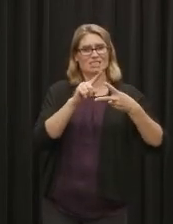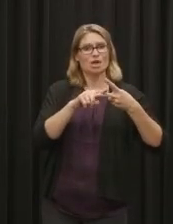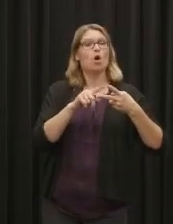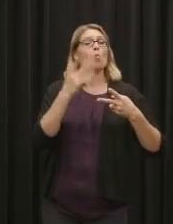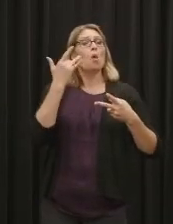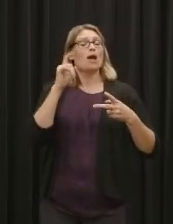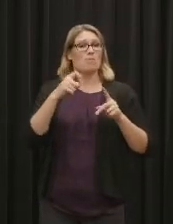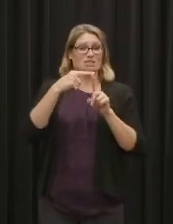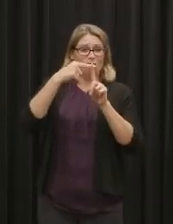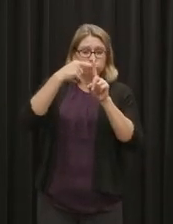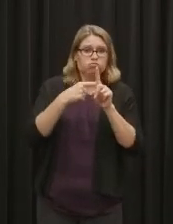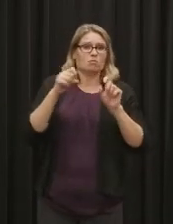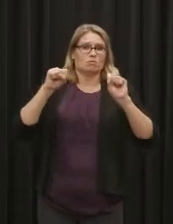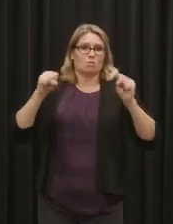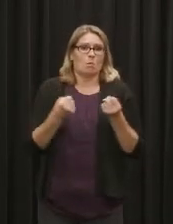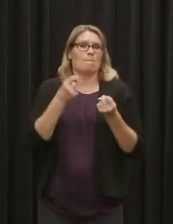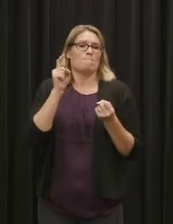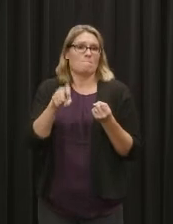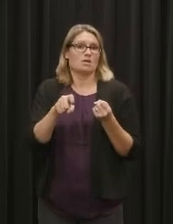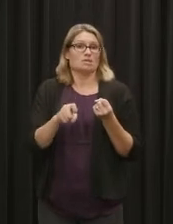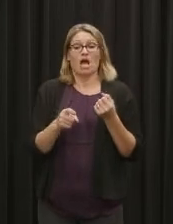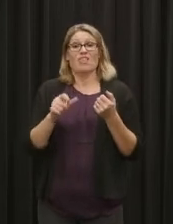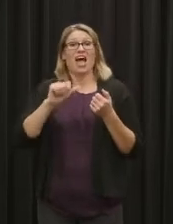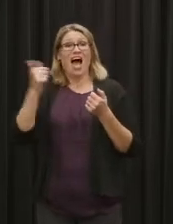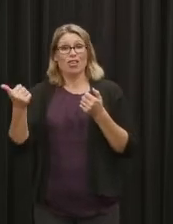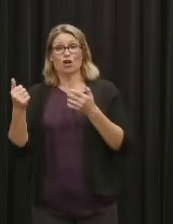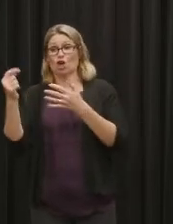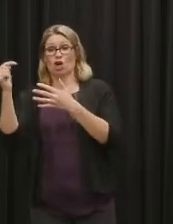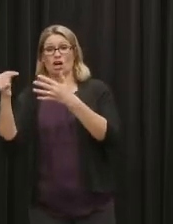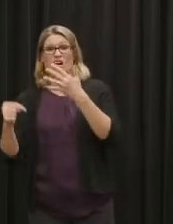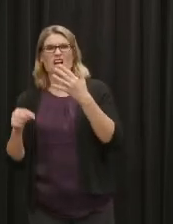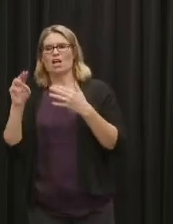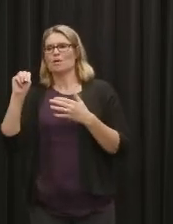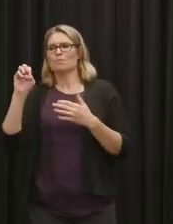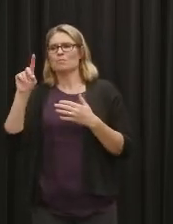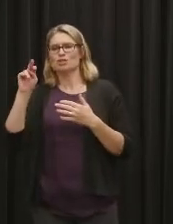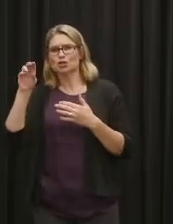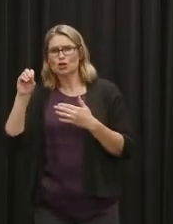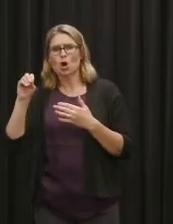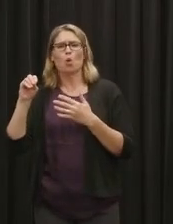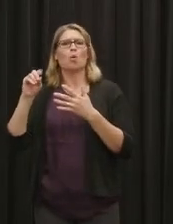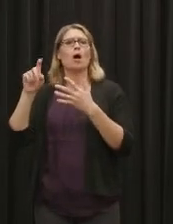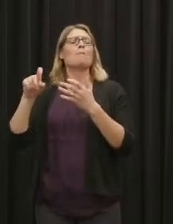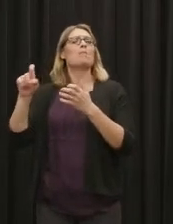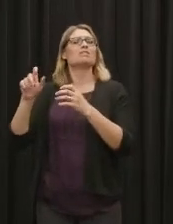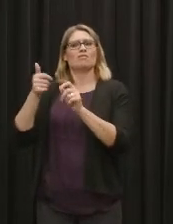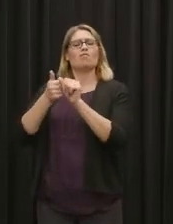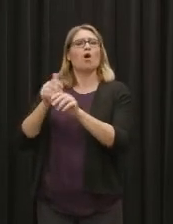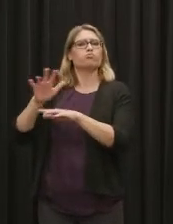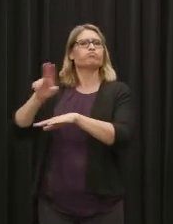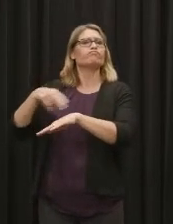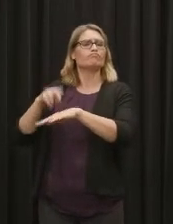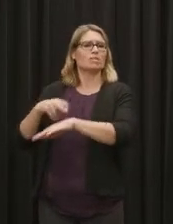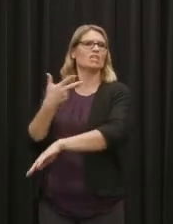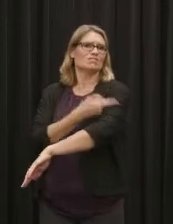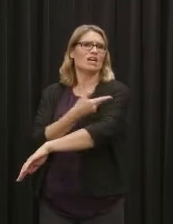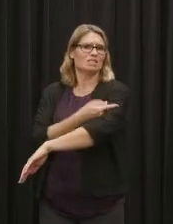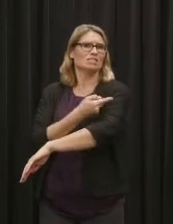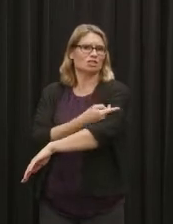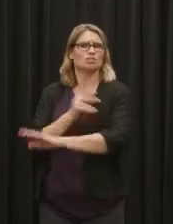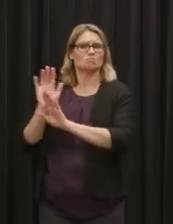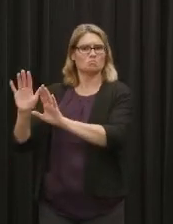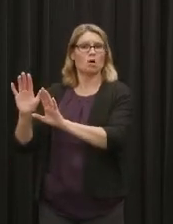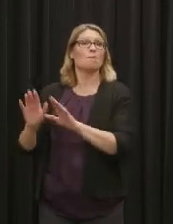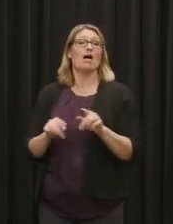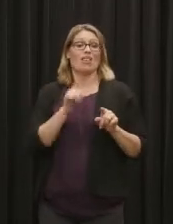to be held at lower temperatures, but the ones after that have to be held at vaccine temperatures that are what we see